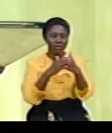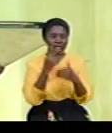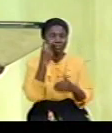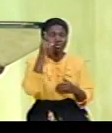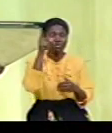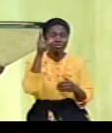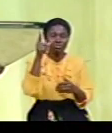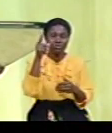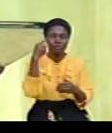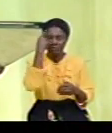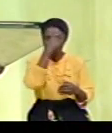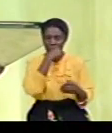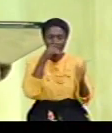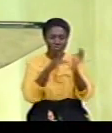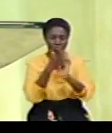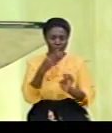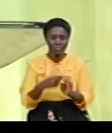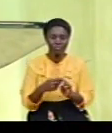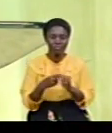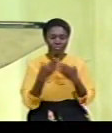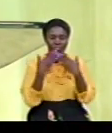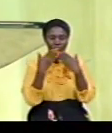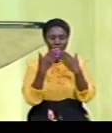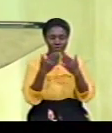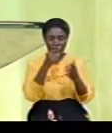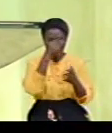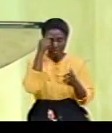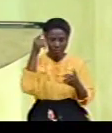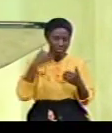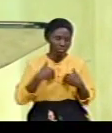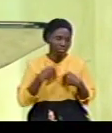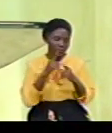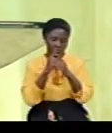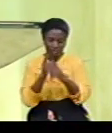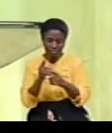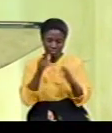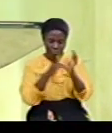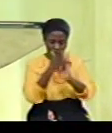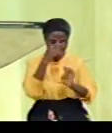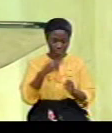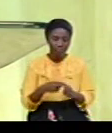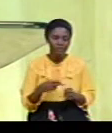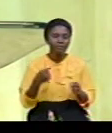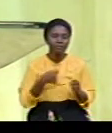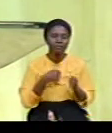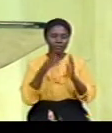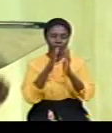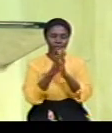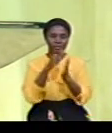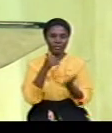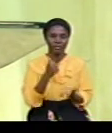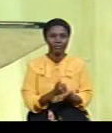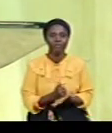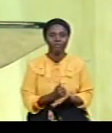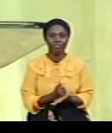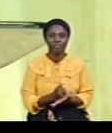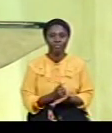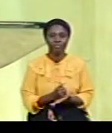name. We thank you because you have answered. In Jesus' name we pray. And welcome